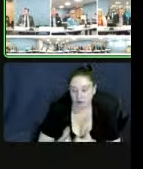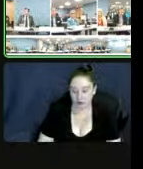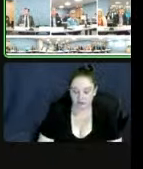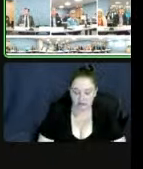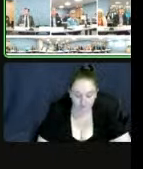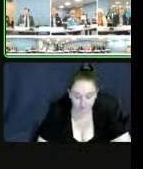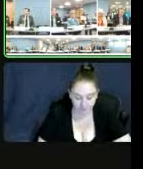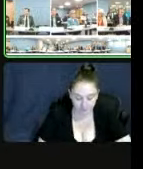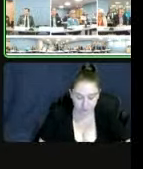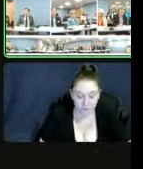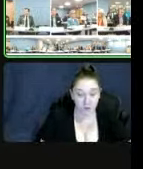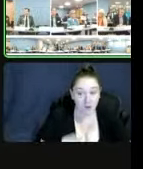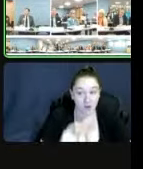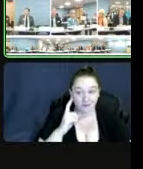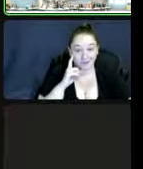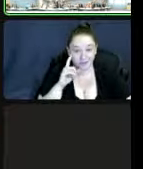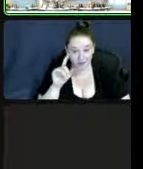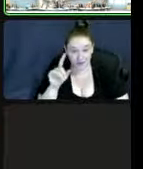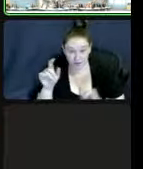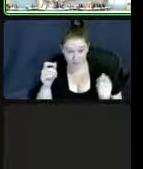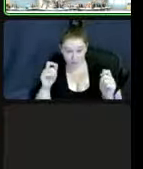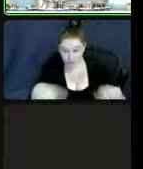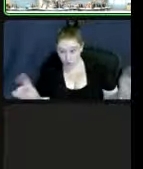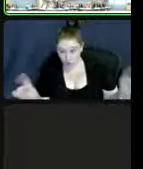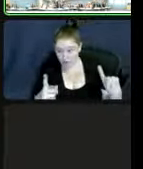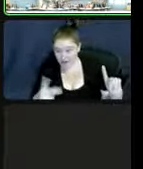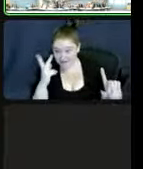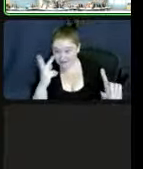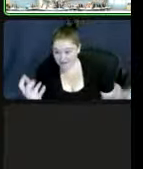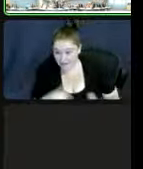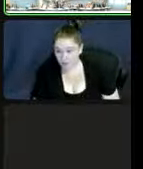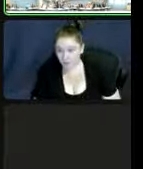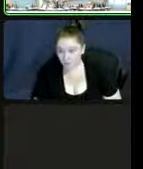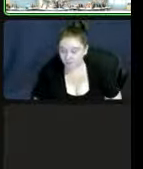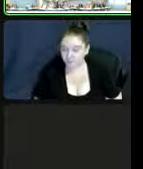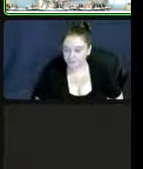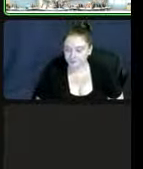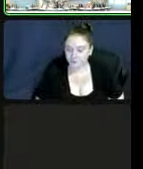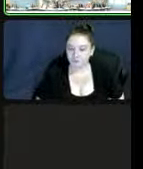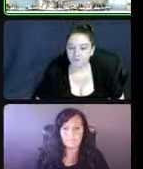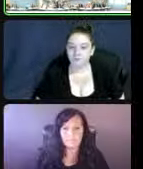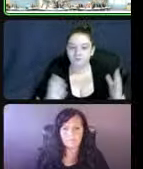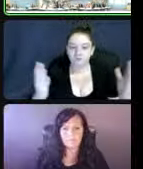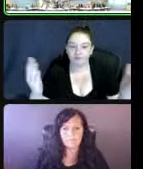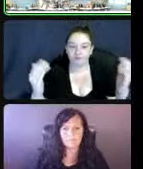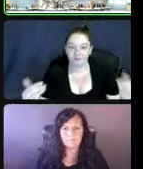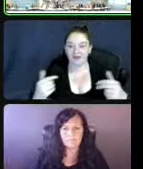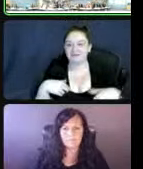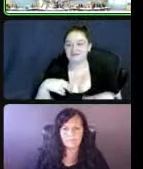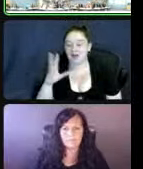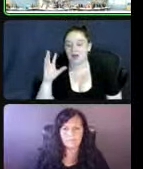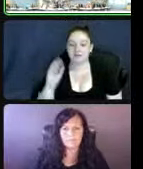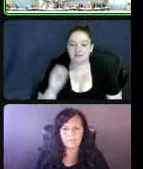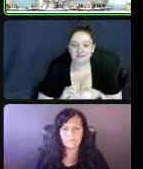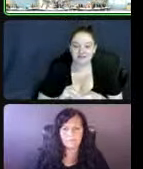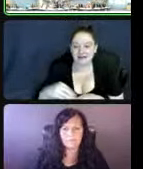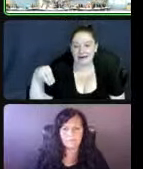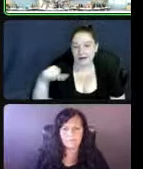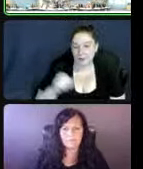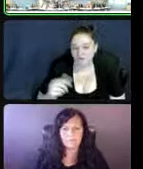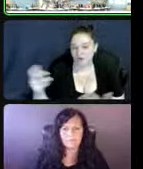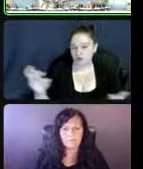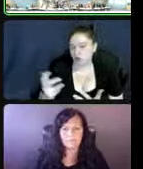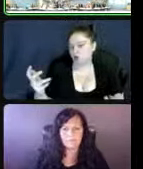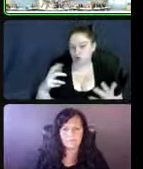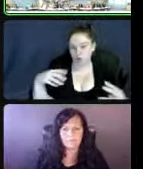I think we got that shared. This next line is net revenues. That's just all the revenues that come in. So when I talk